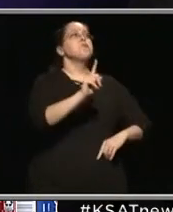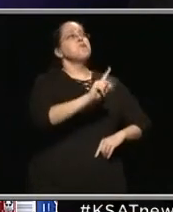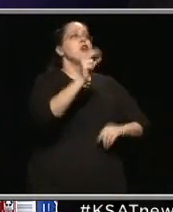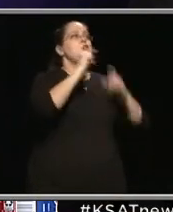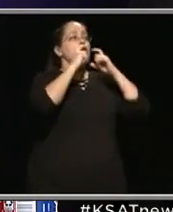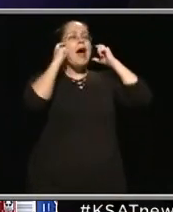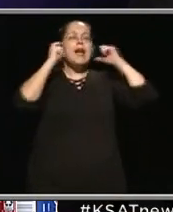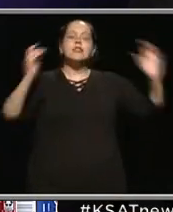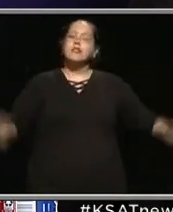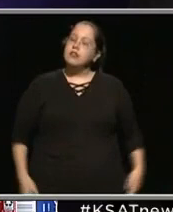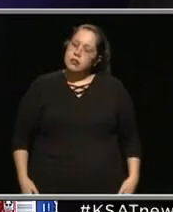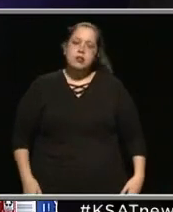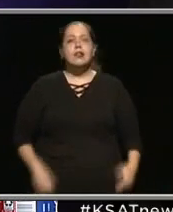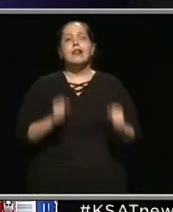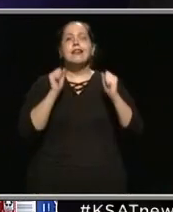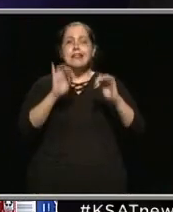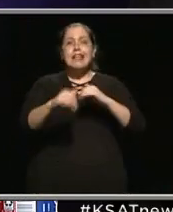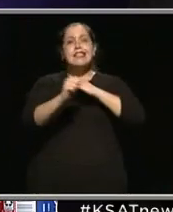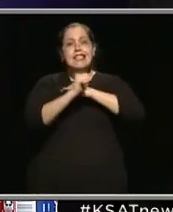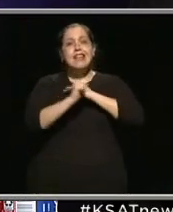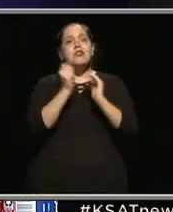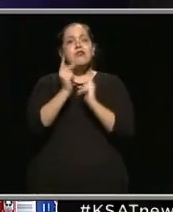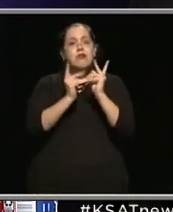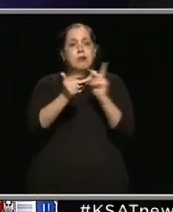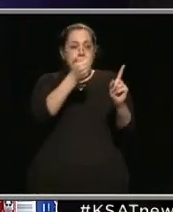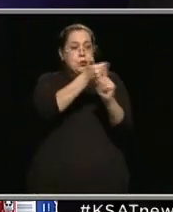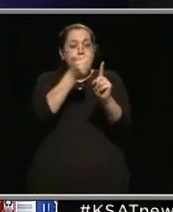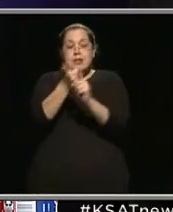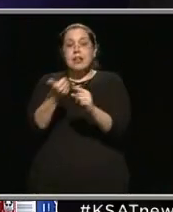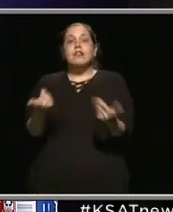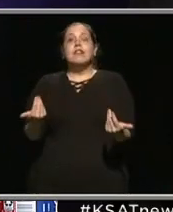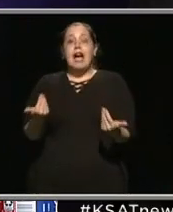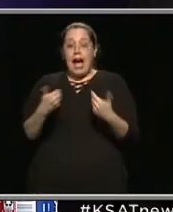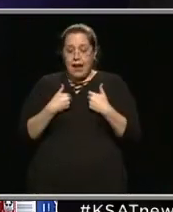it's putting in danger people that have